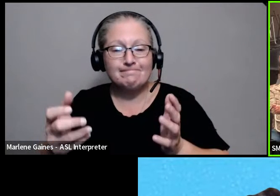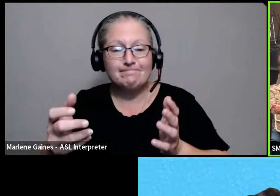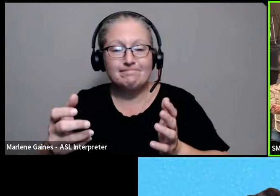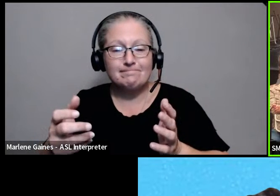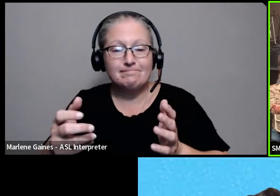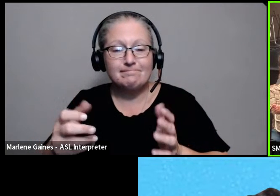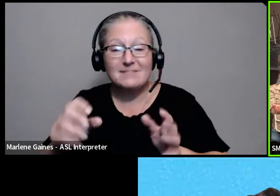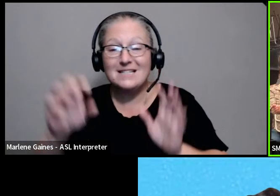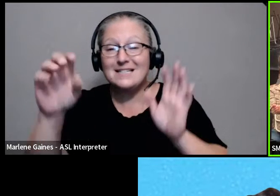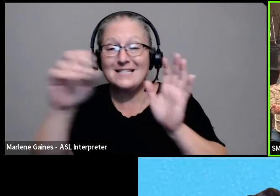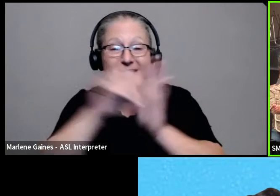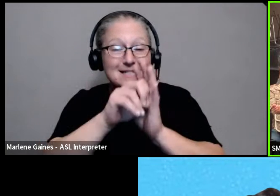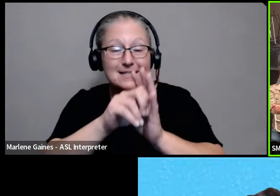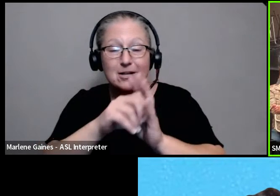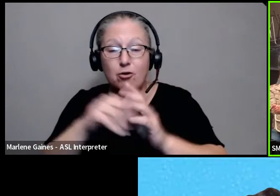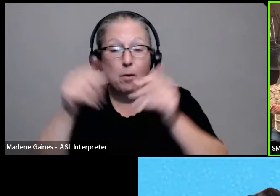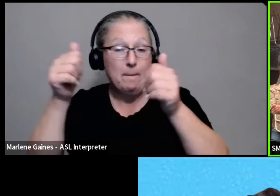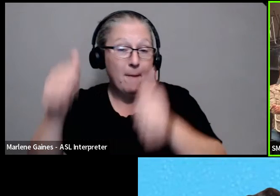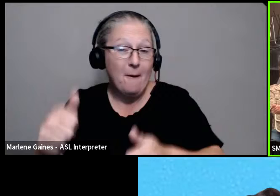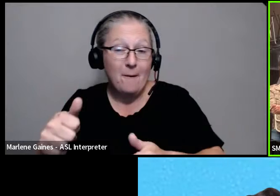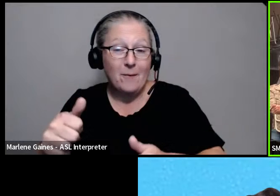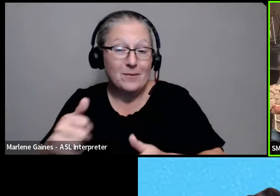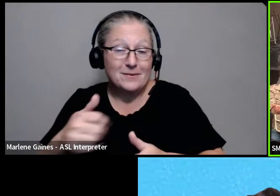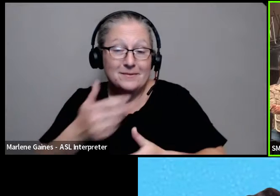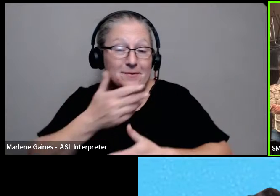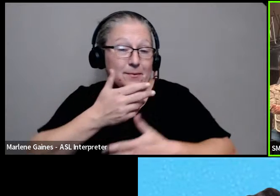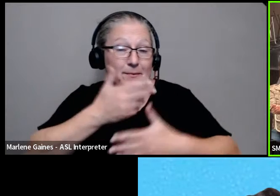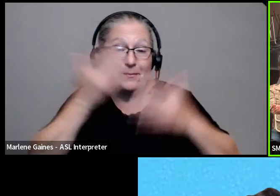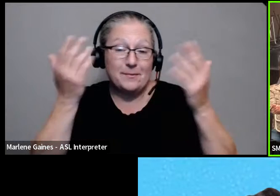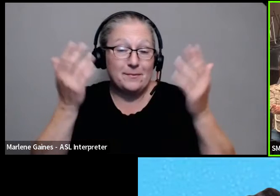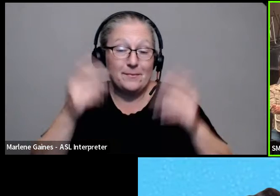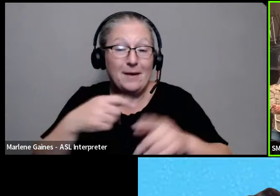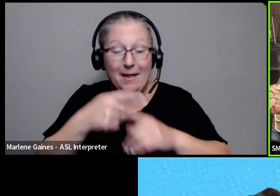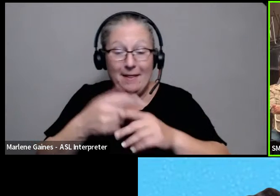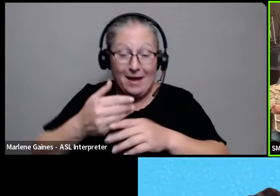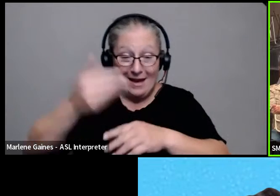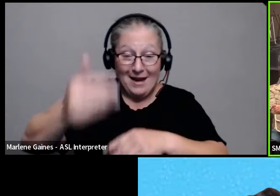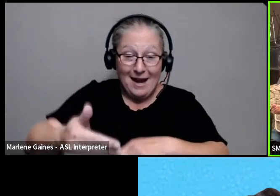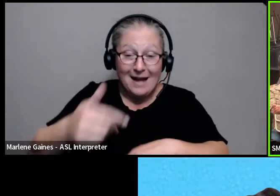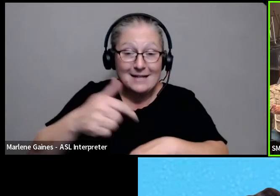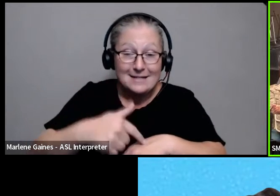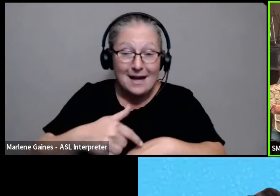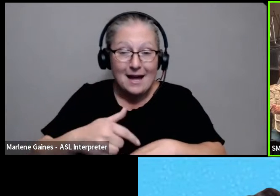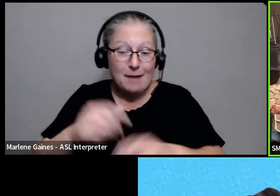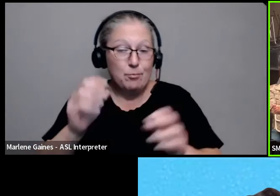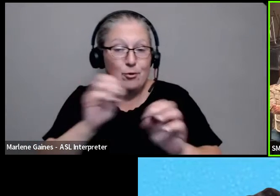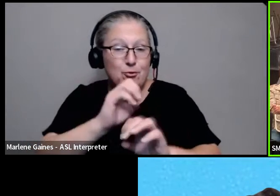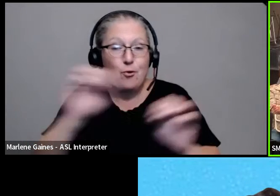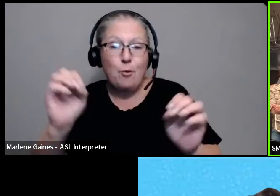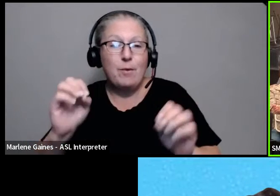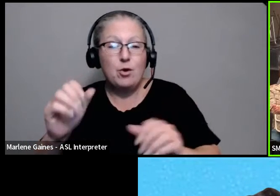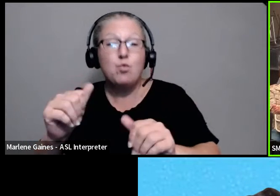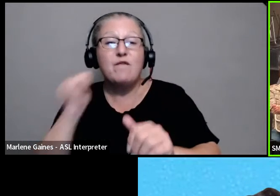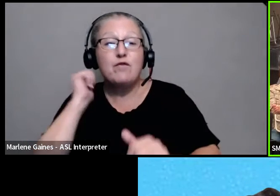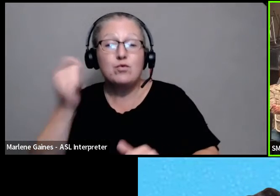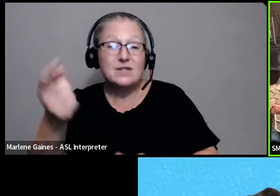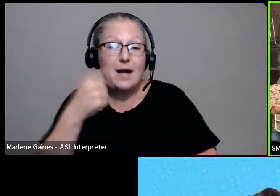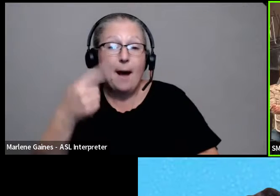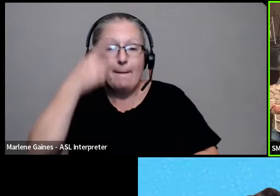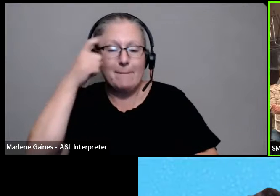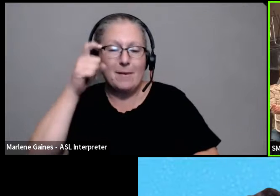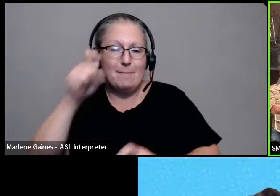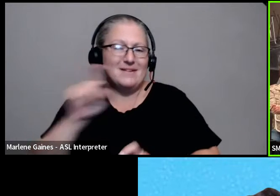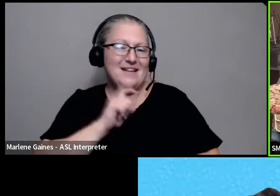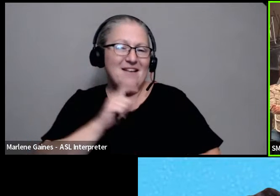postings. We had none. So it was actually, and then for the next time, there was nobody that refused to come because they had to give up their cell